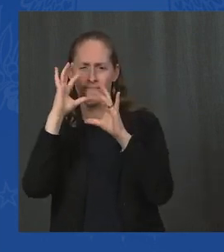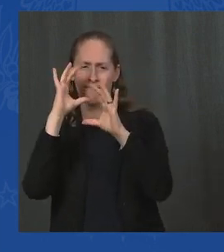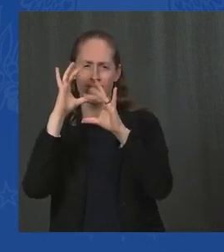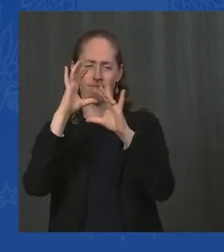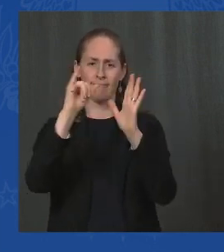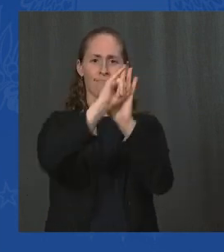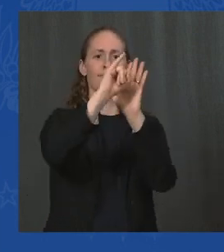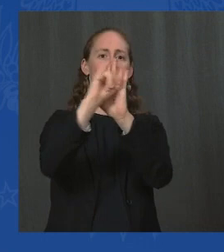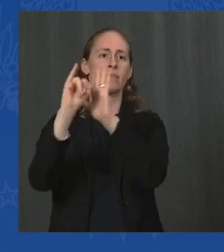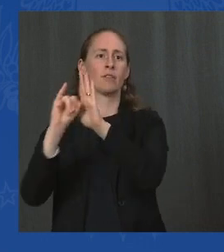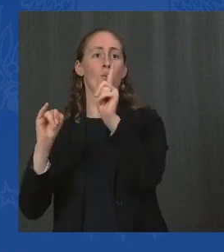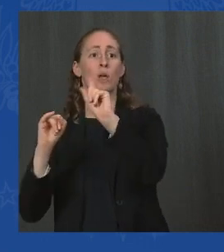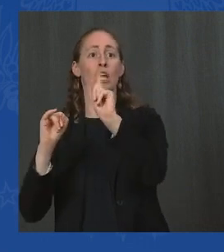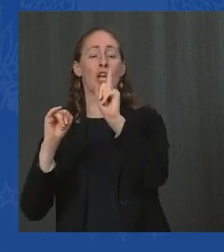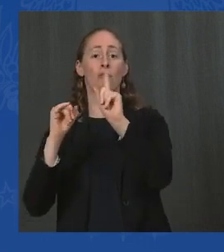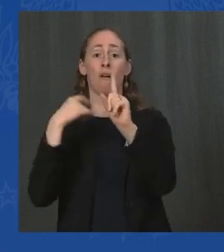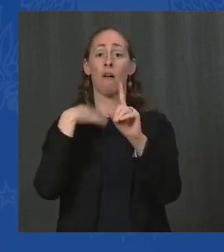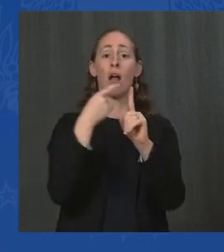2 decades ago.